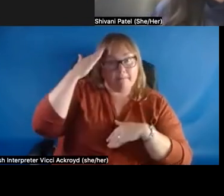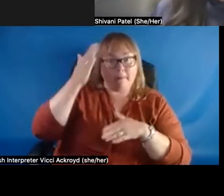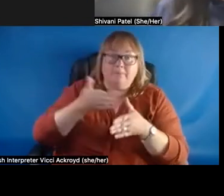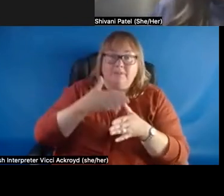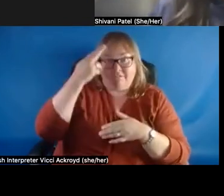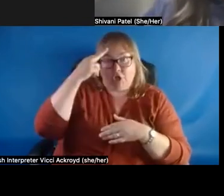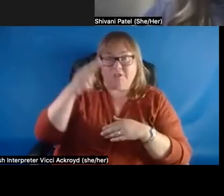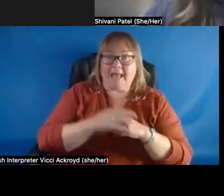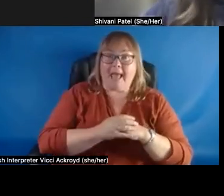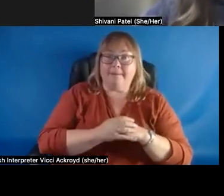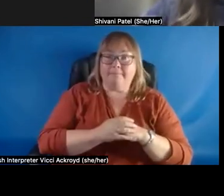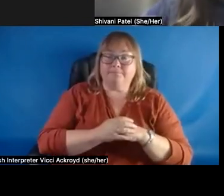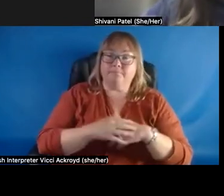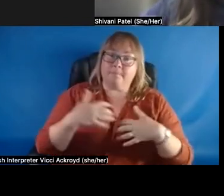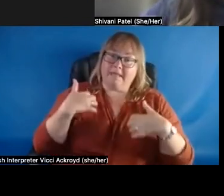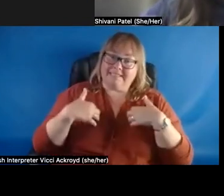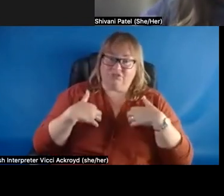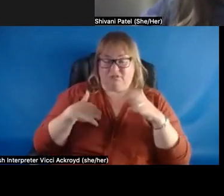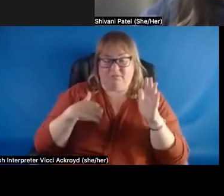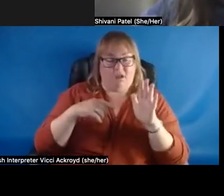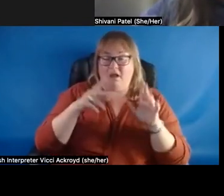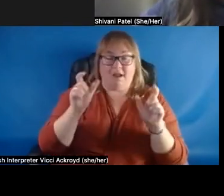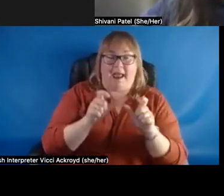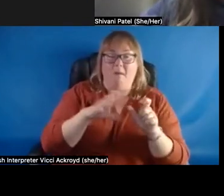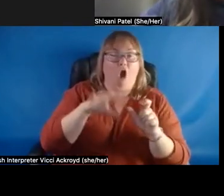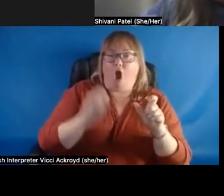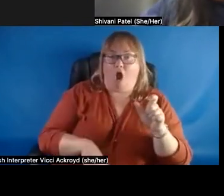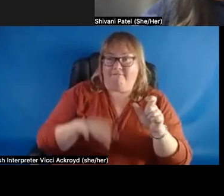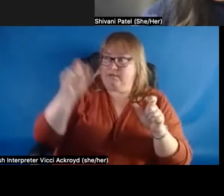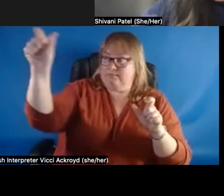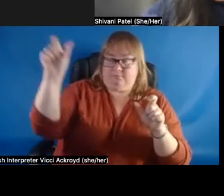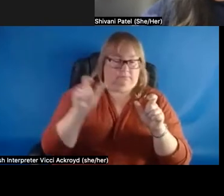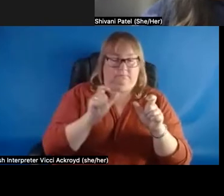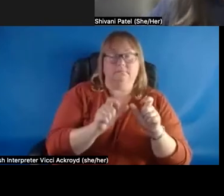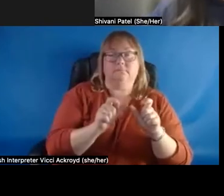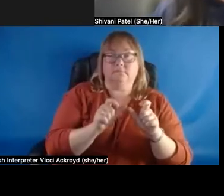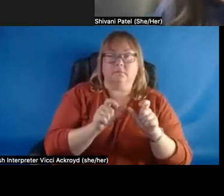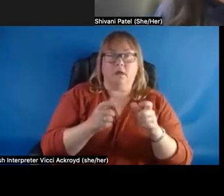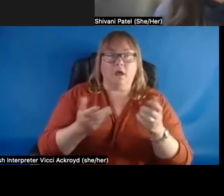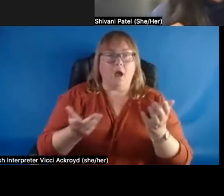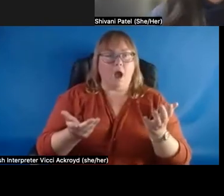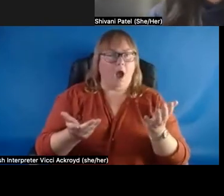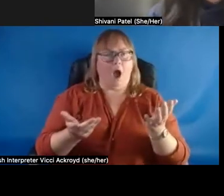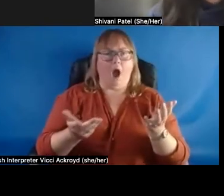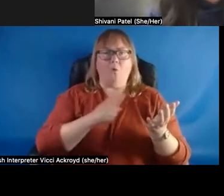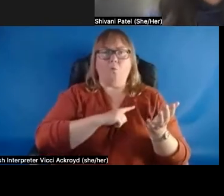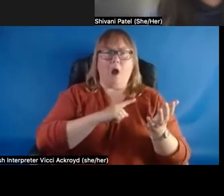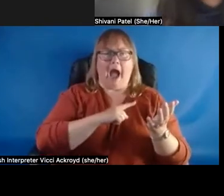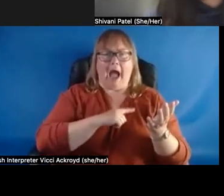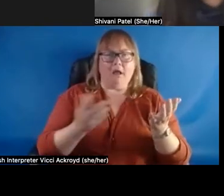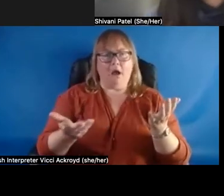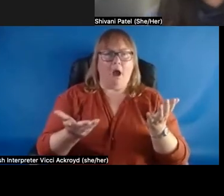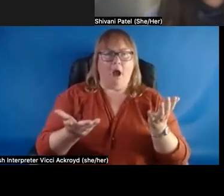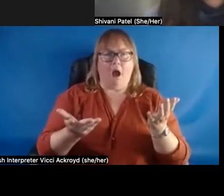was changing that people were like, why don't you want to show